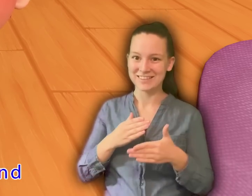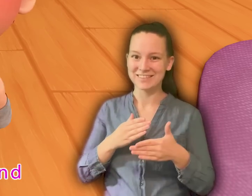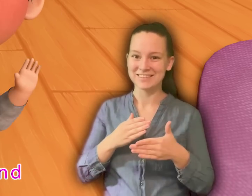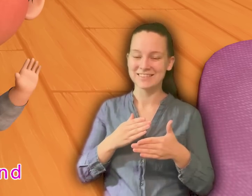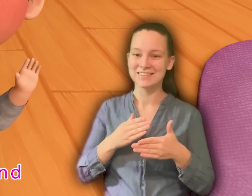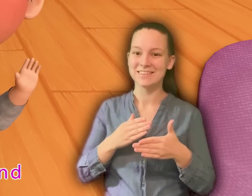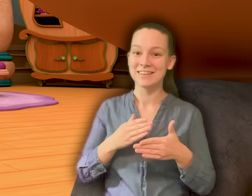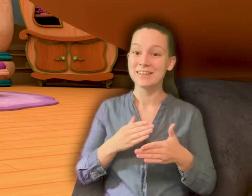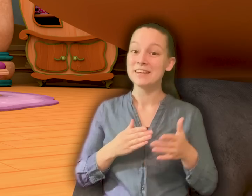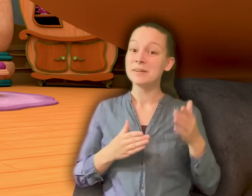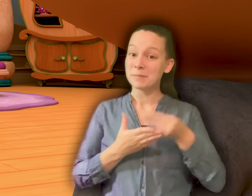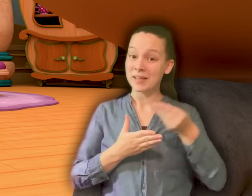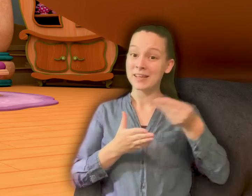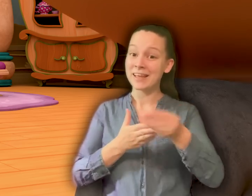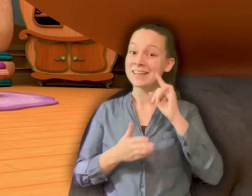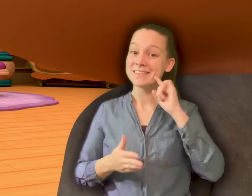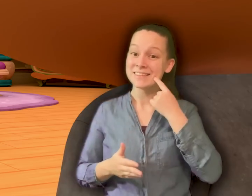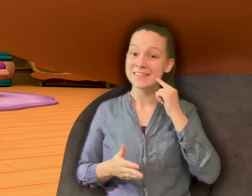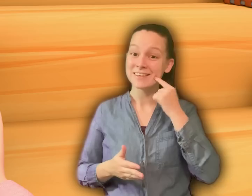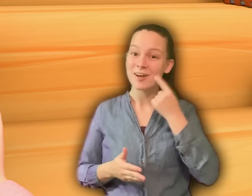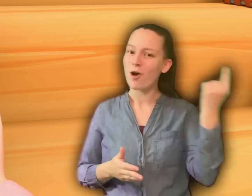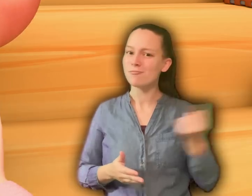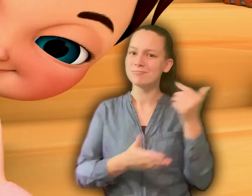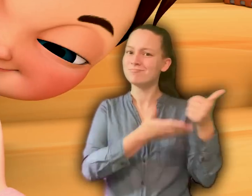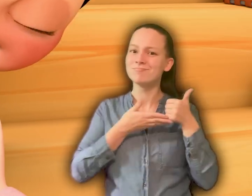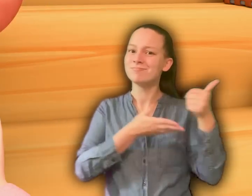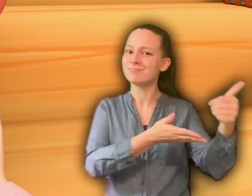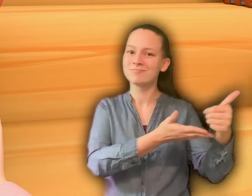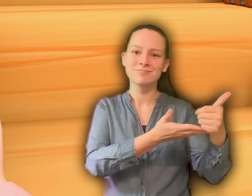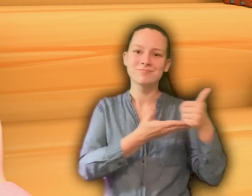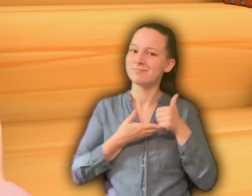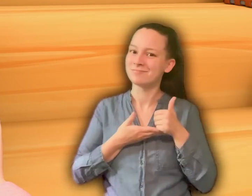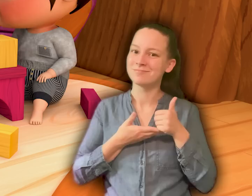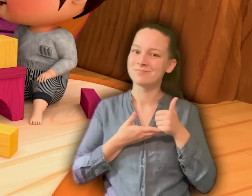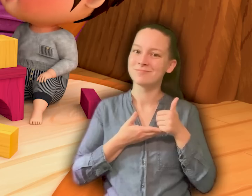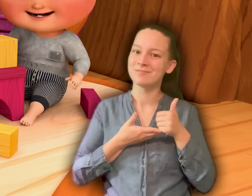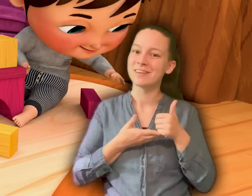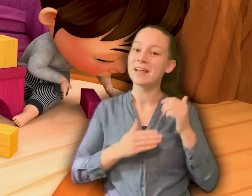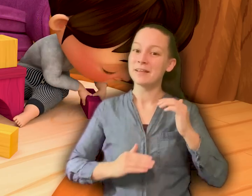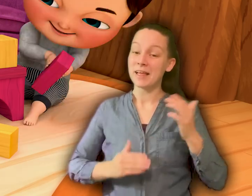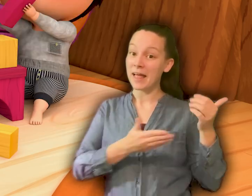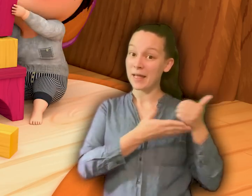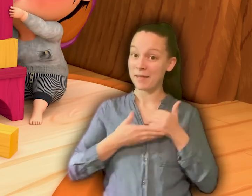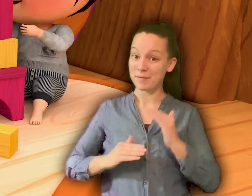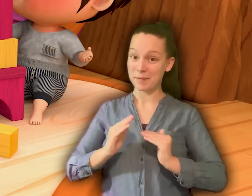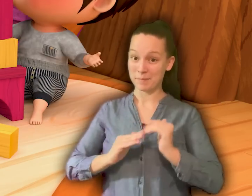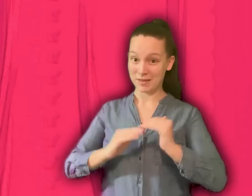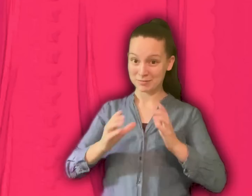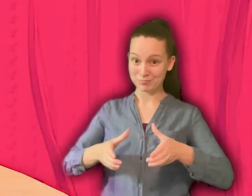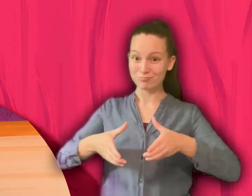the very end buying me candy always come in handy building up with